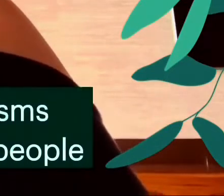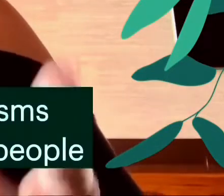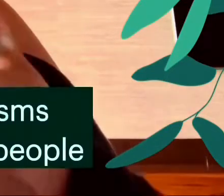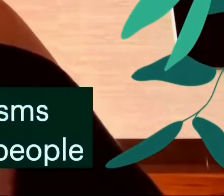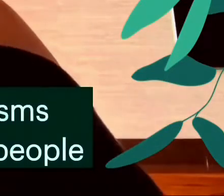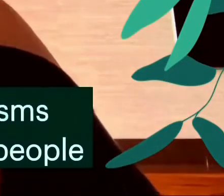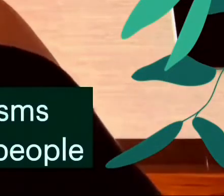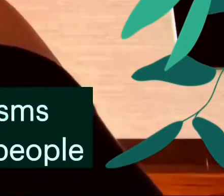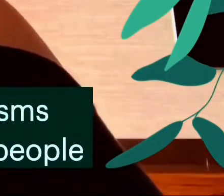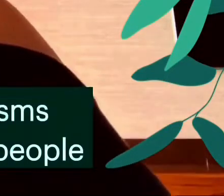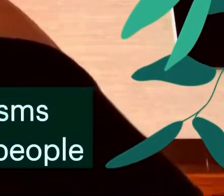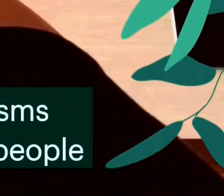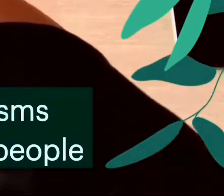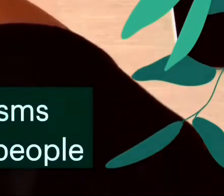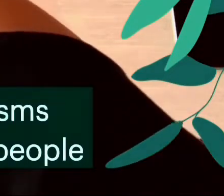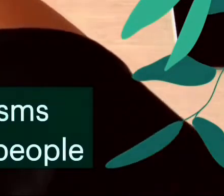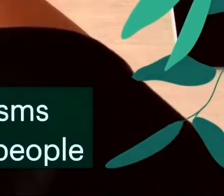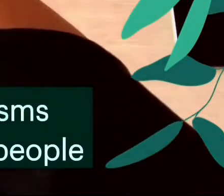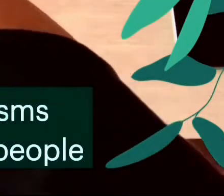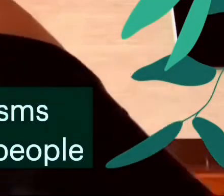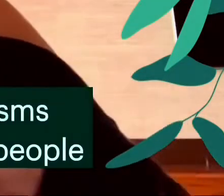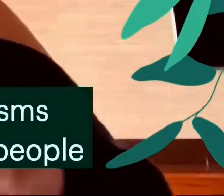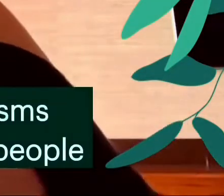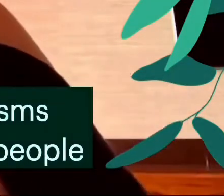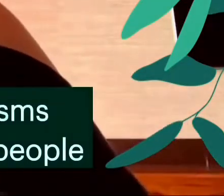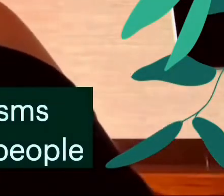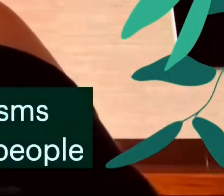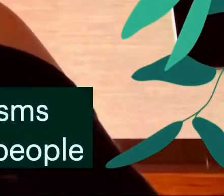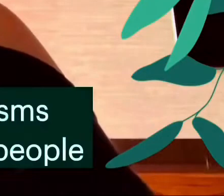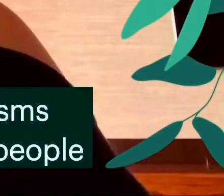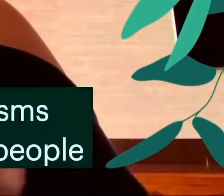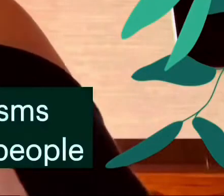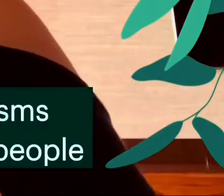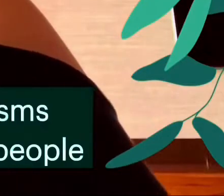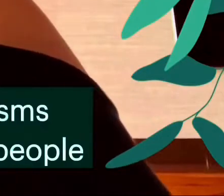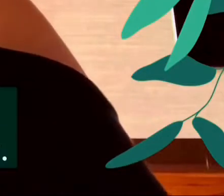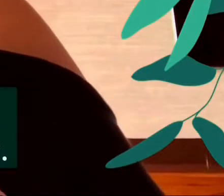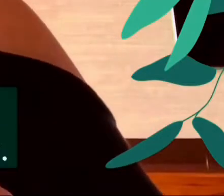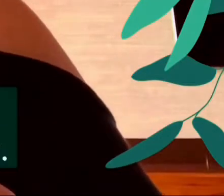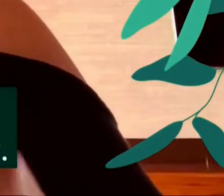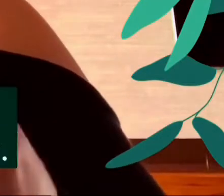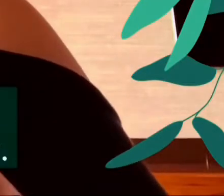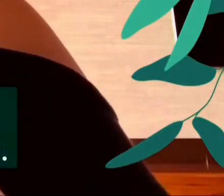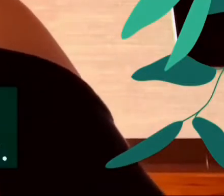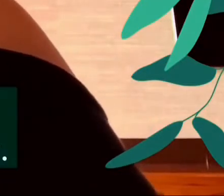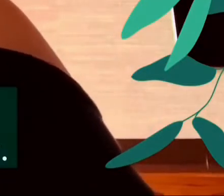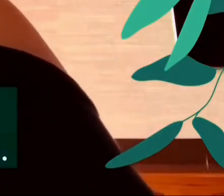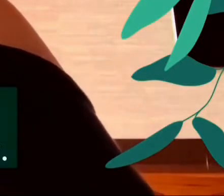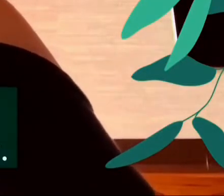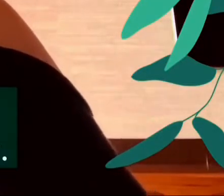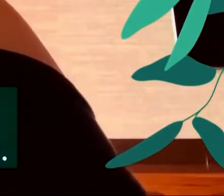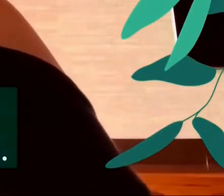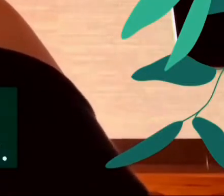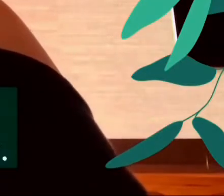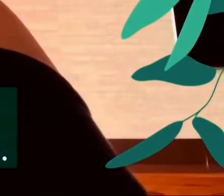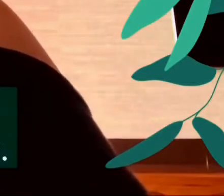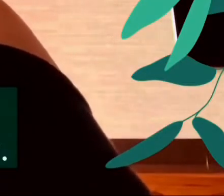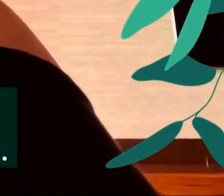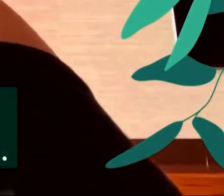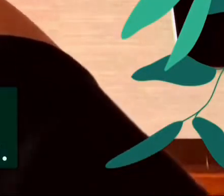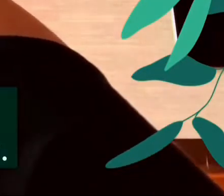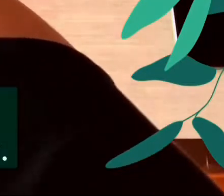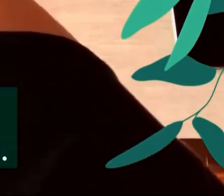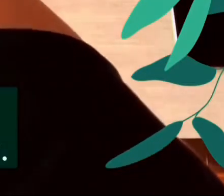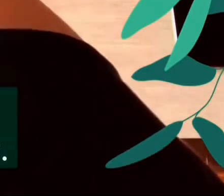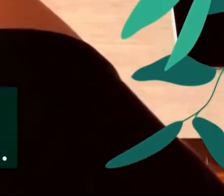Right now, we need Black feminisms to ground us in a future where our people can believe in and practice their